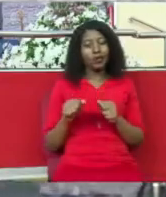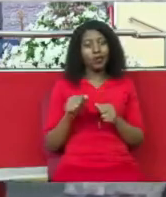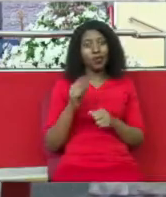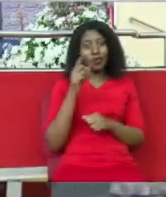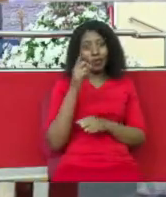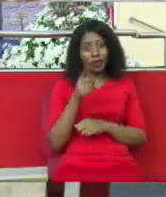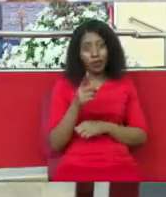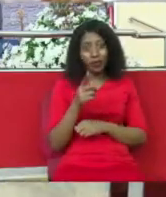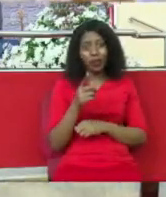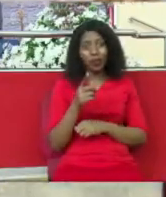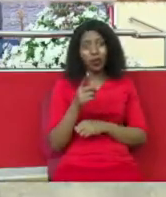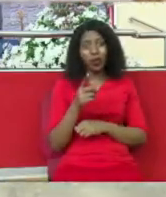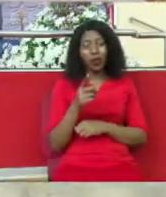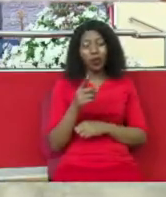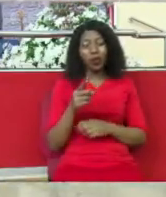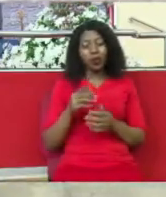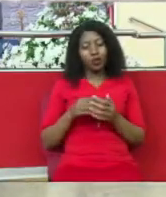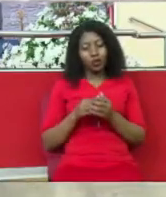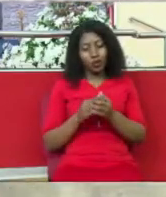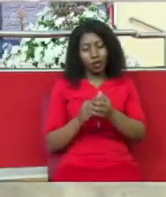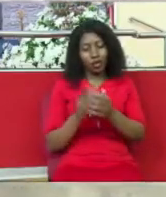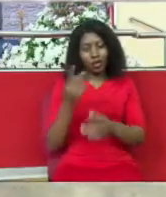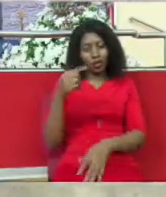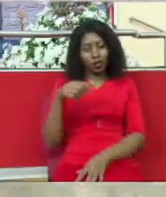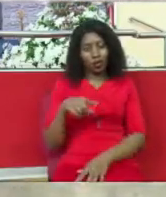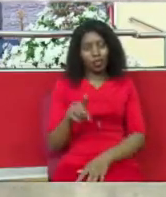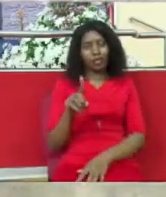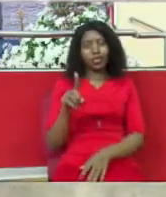like David did. You remember David of old?